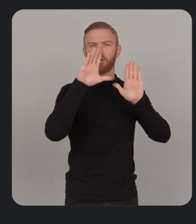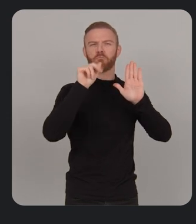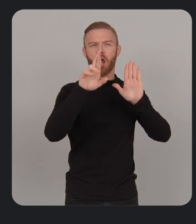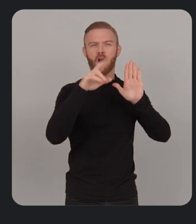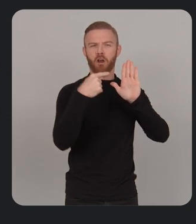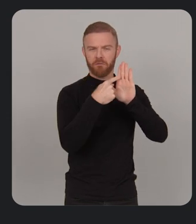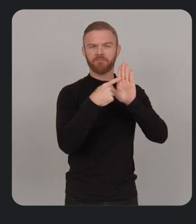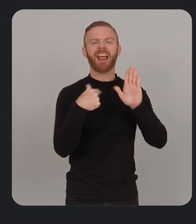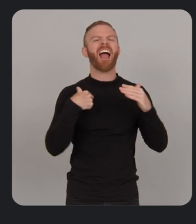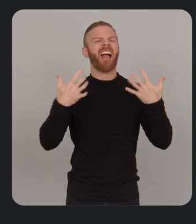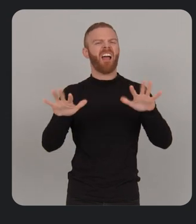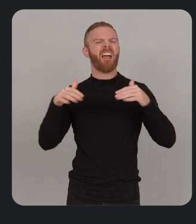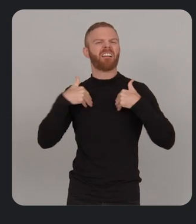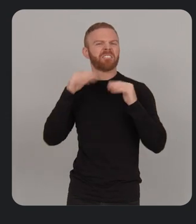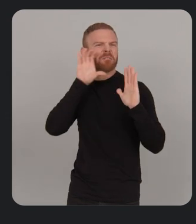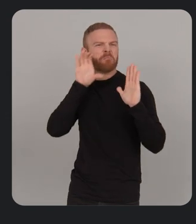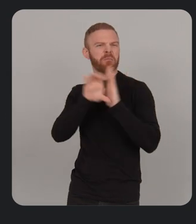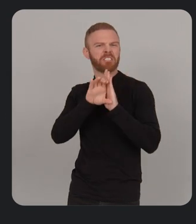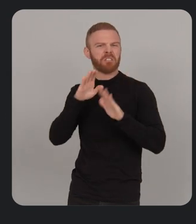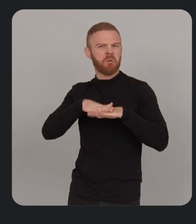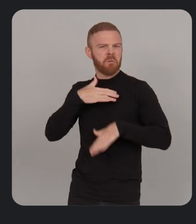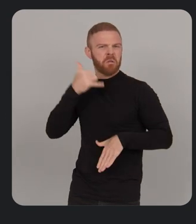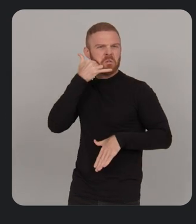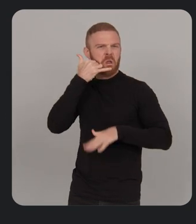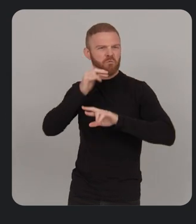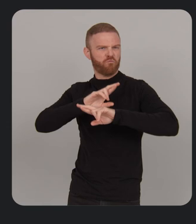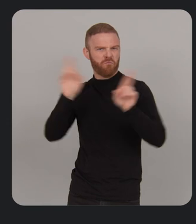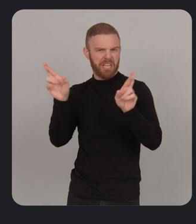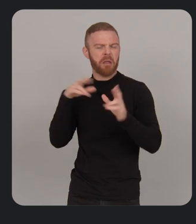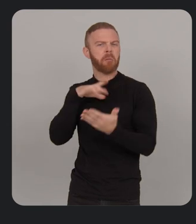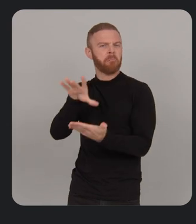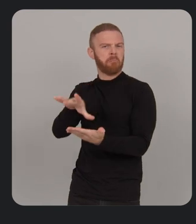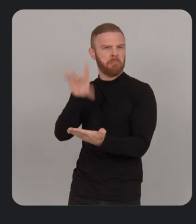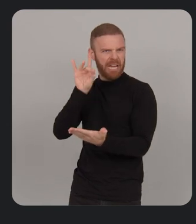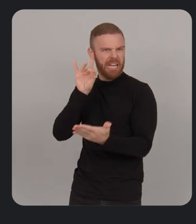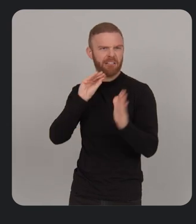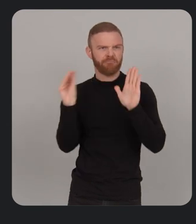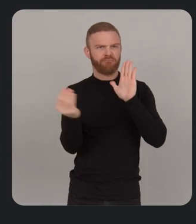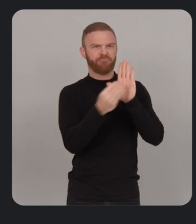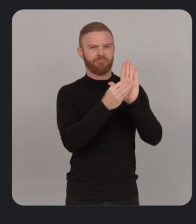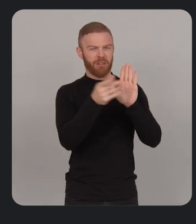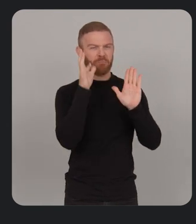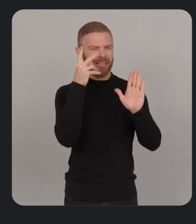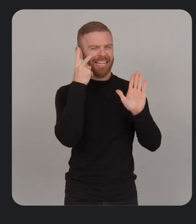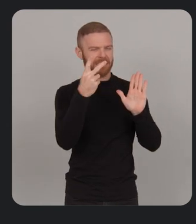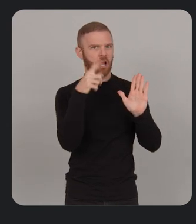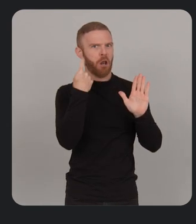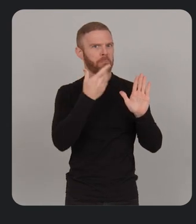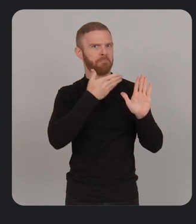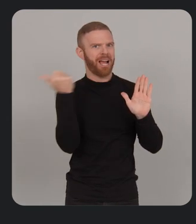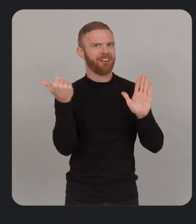I already have this image on my phone, and when I select it, you will see how much better it will look.